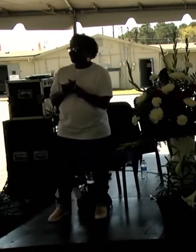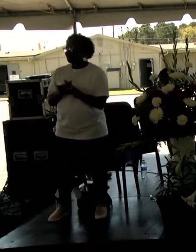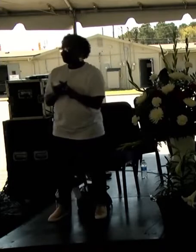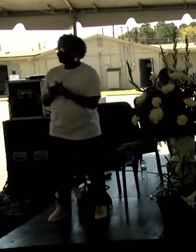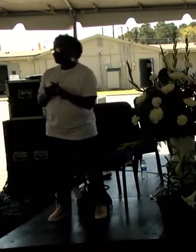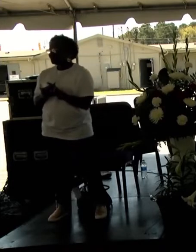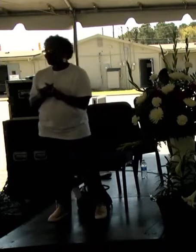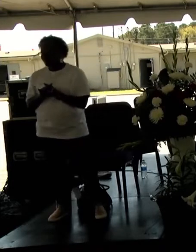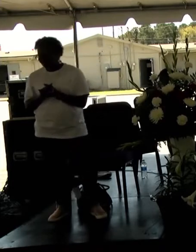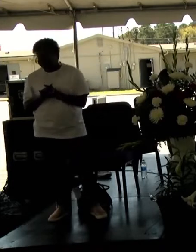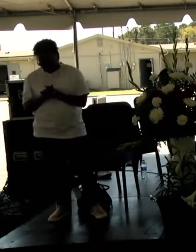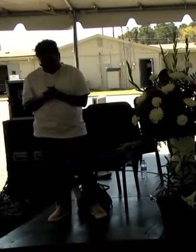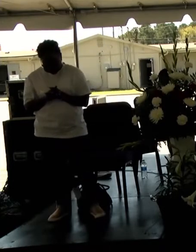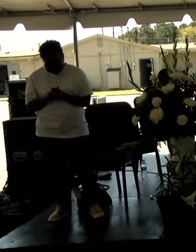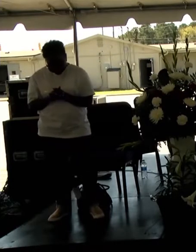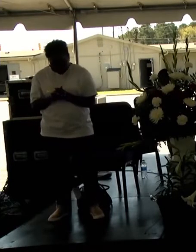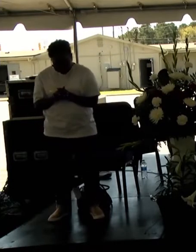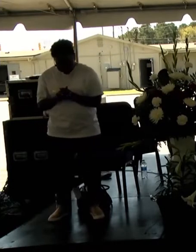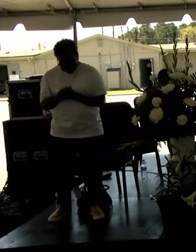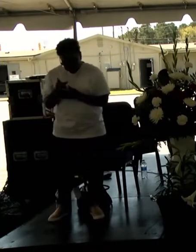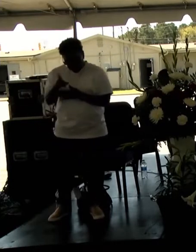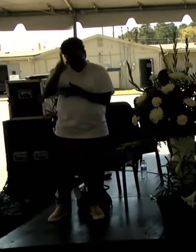inconceivable inabilities.